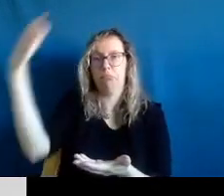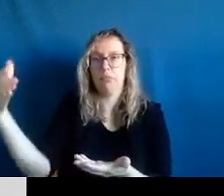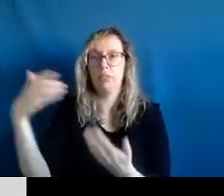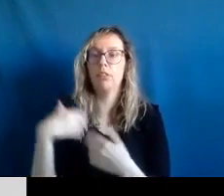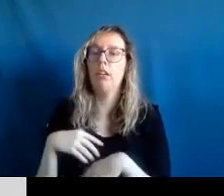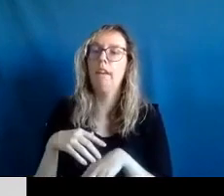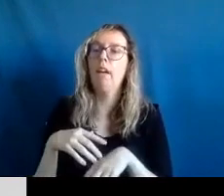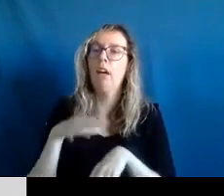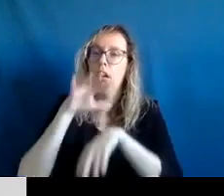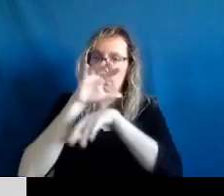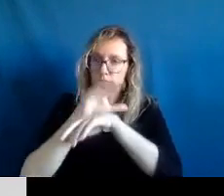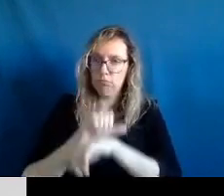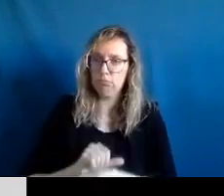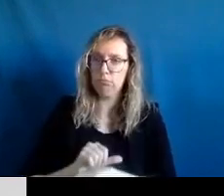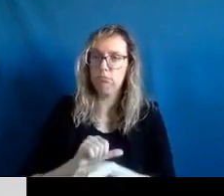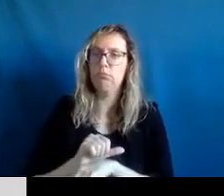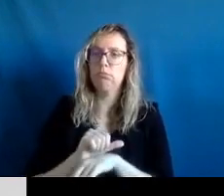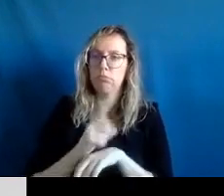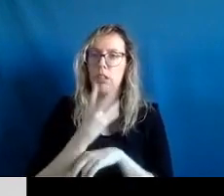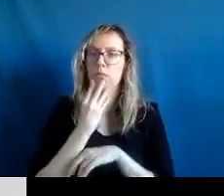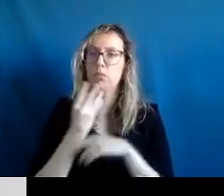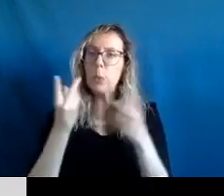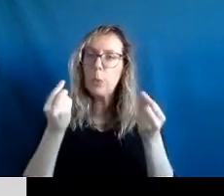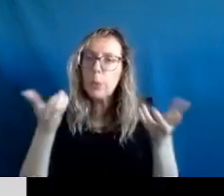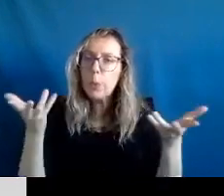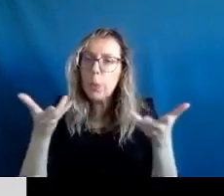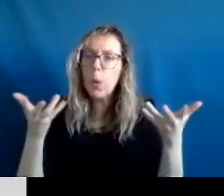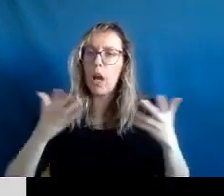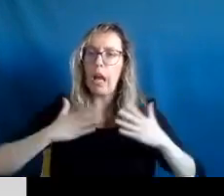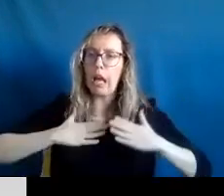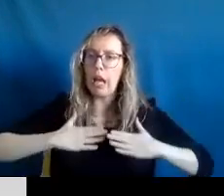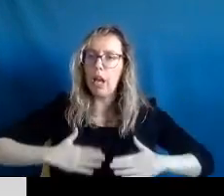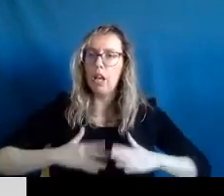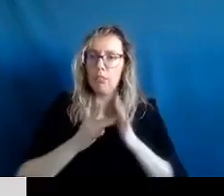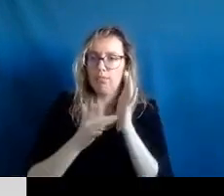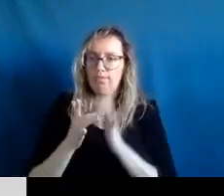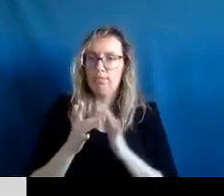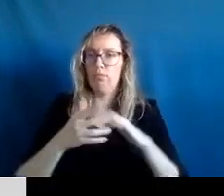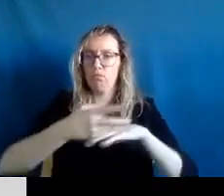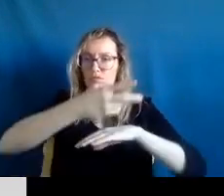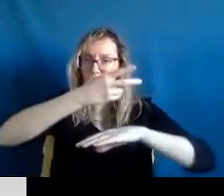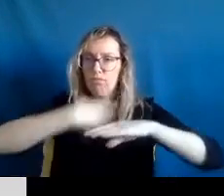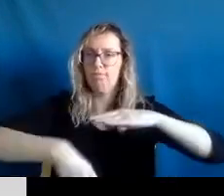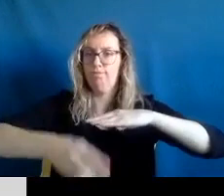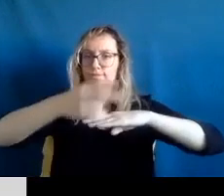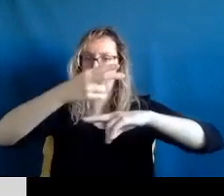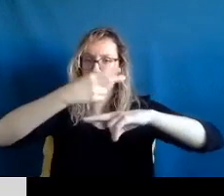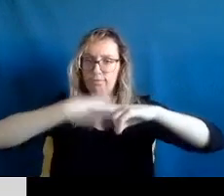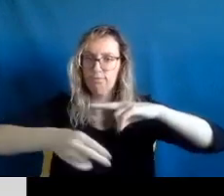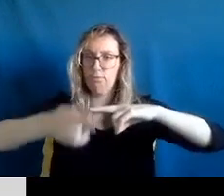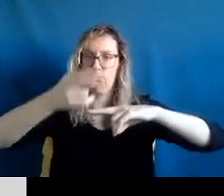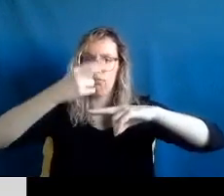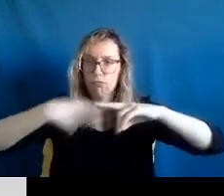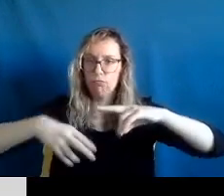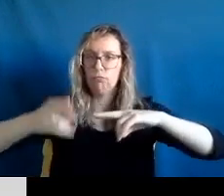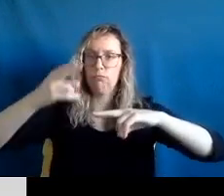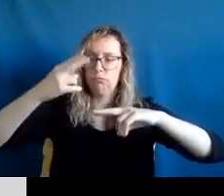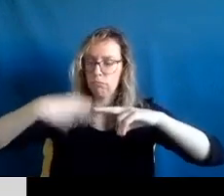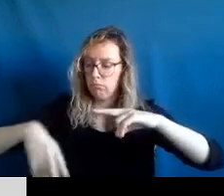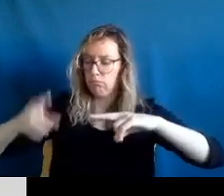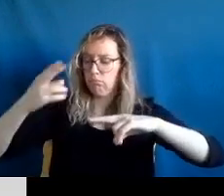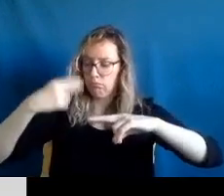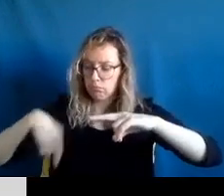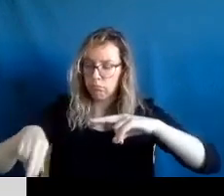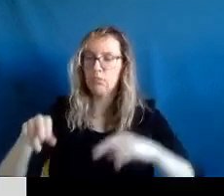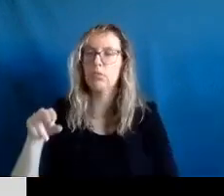took Jesus' body and they wrapped it with spices and linen cloths. There was a garden in the place where